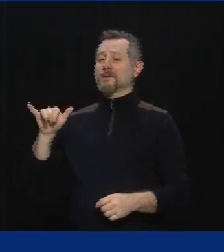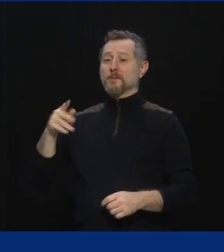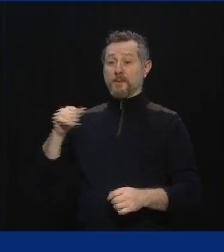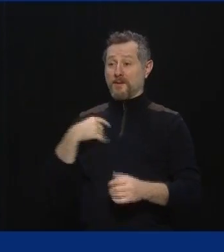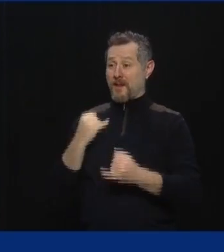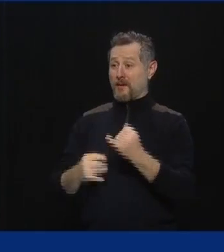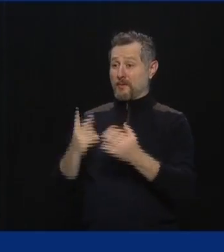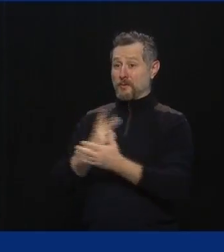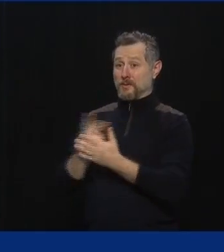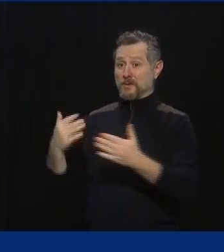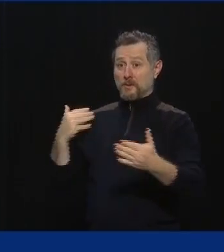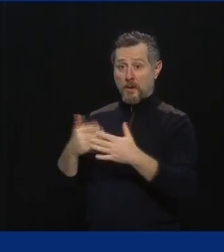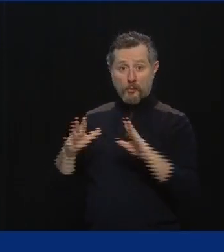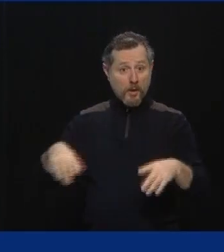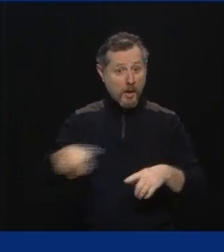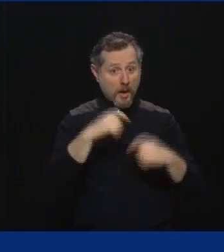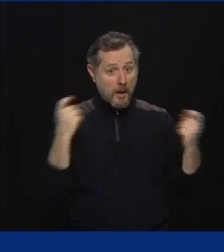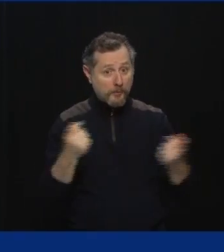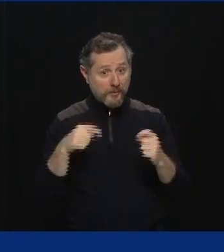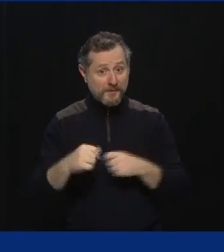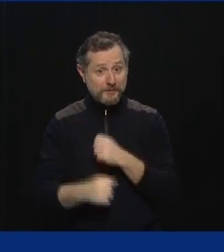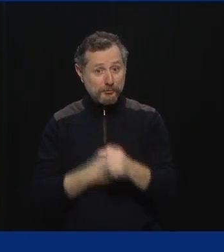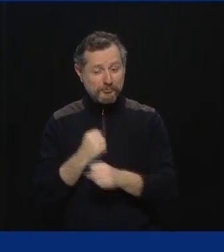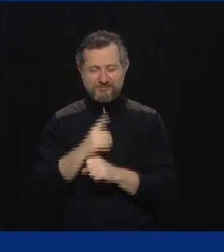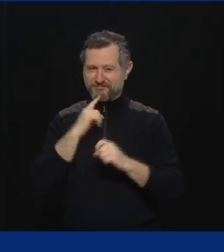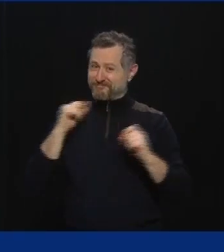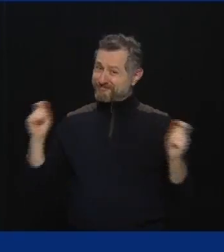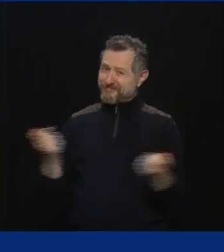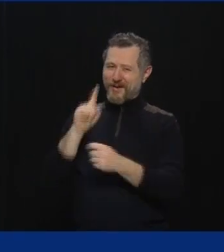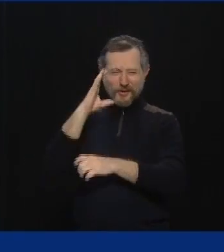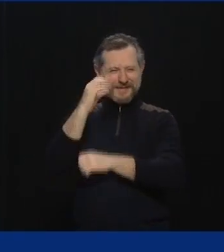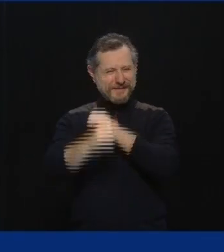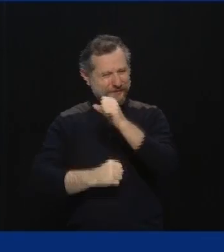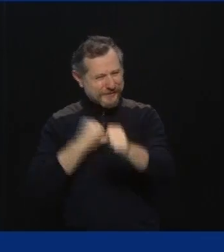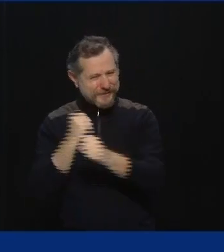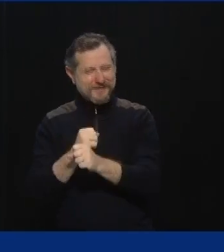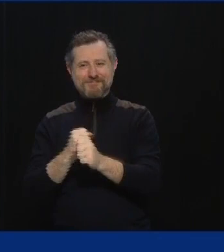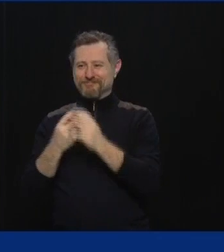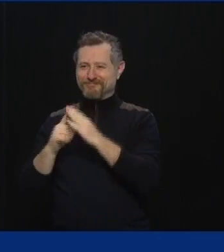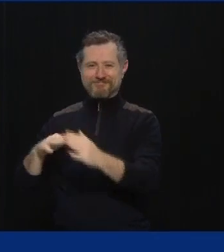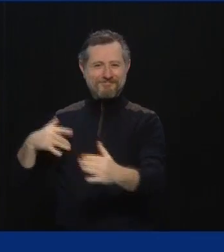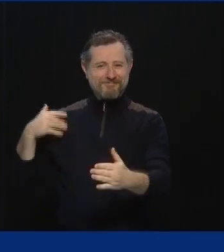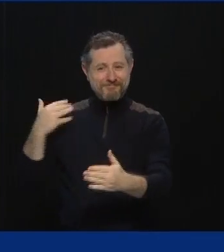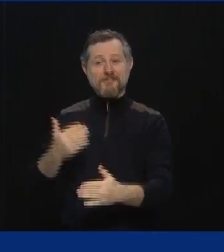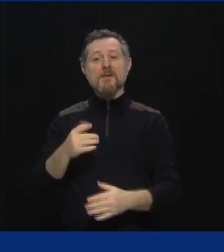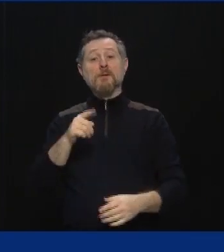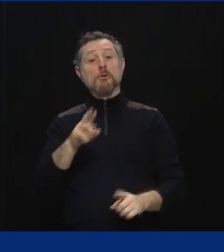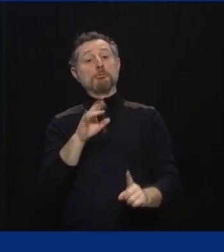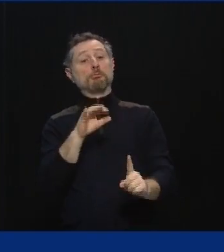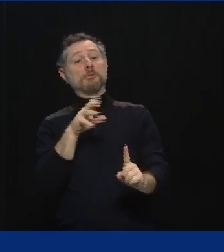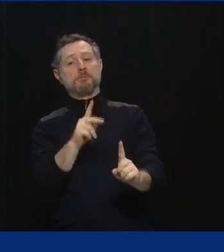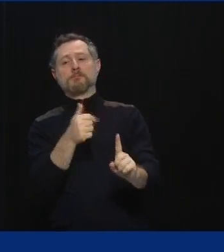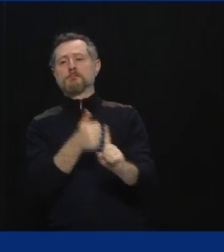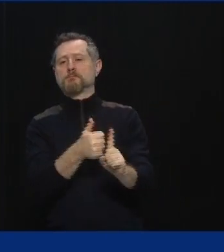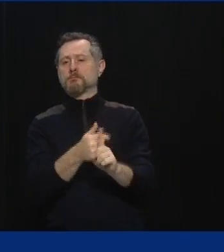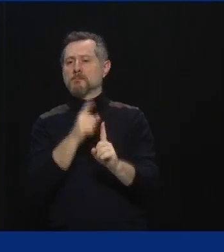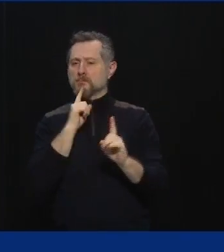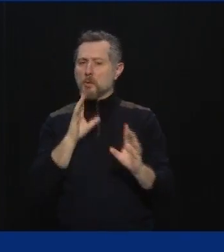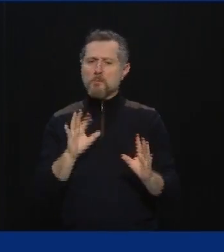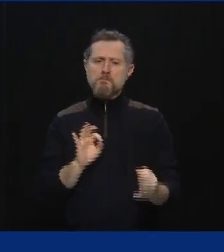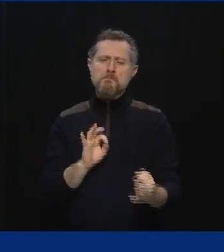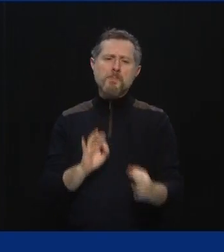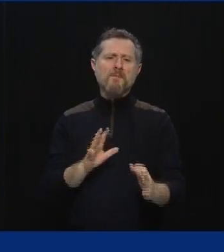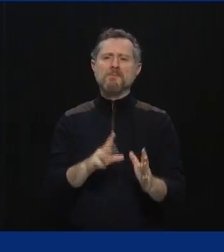celebrated, come on, keep it going. It's going to be another 100 years. And Rick is the embodiment of the phrase that